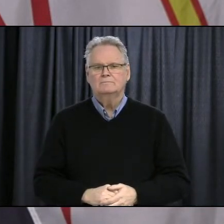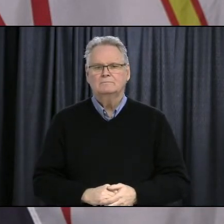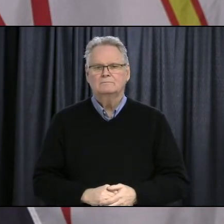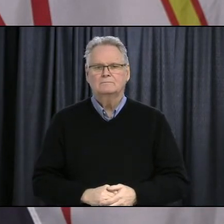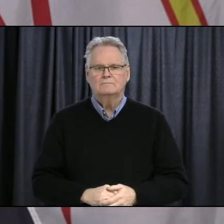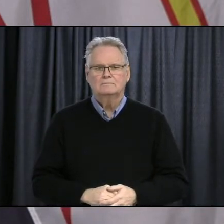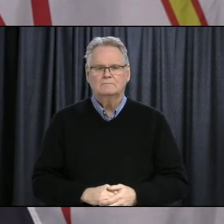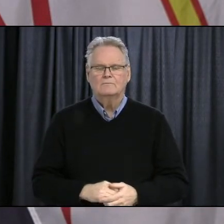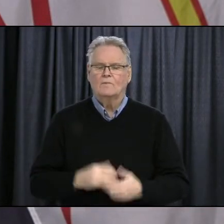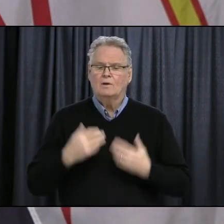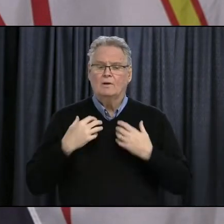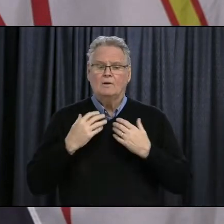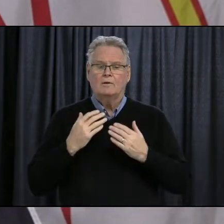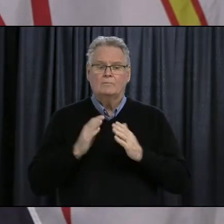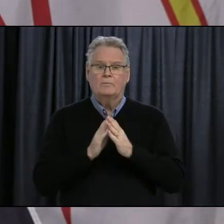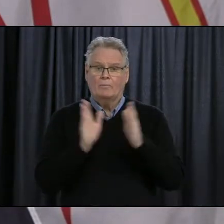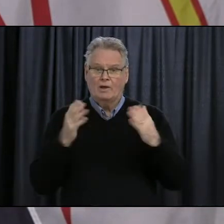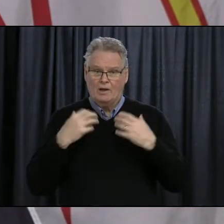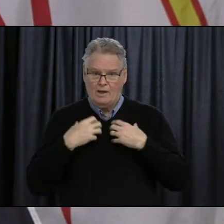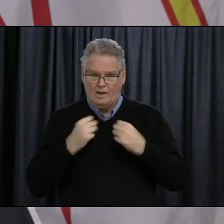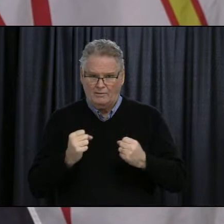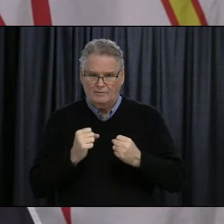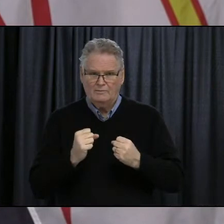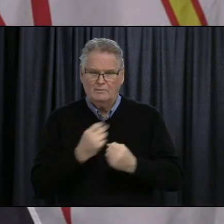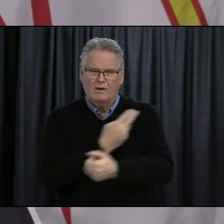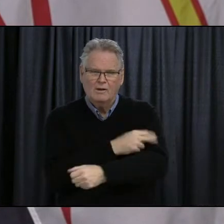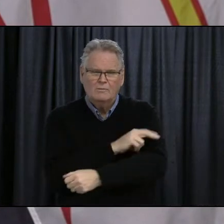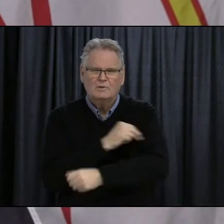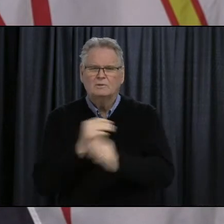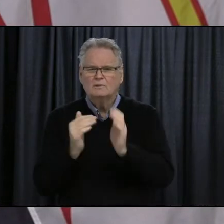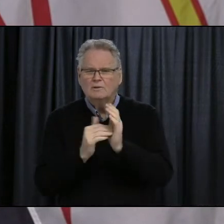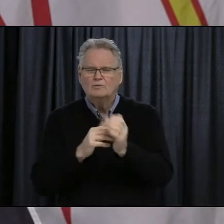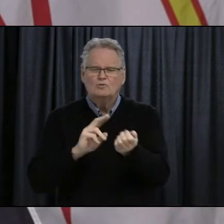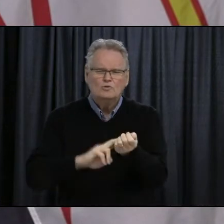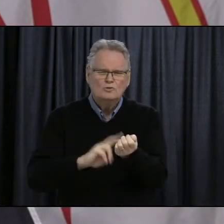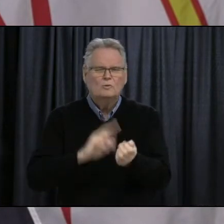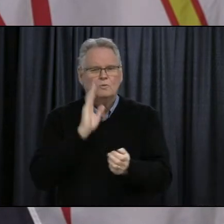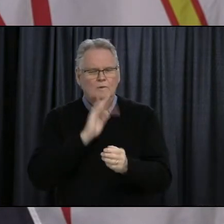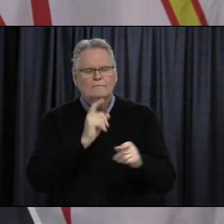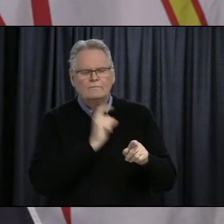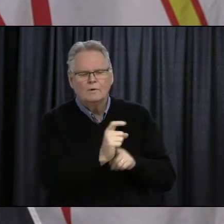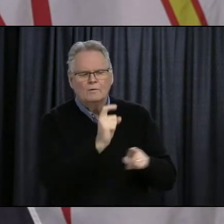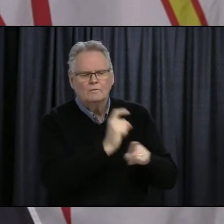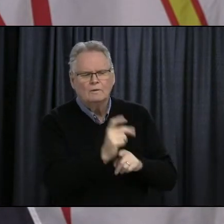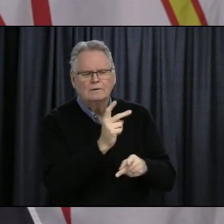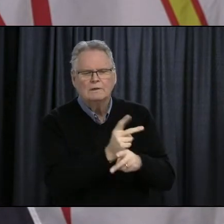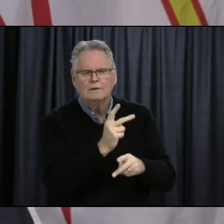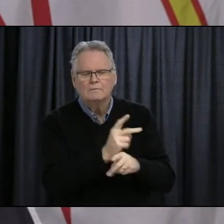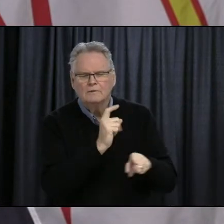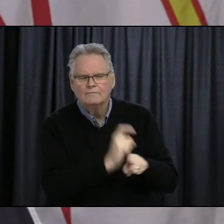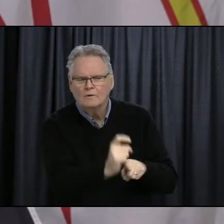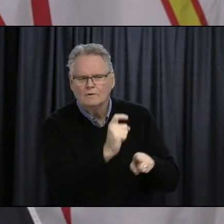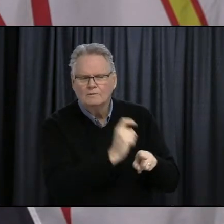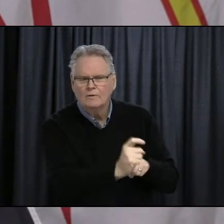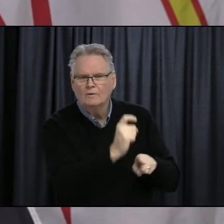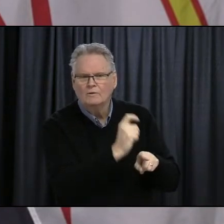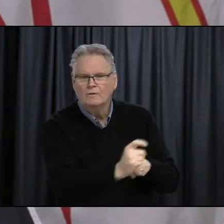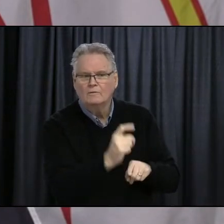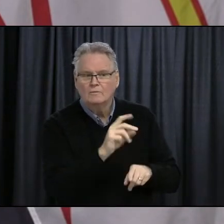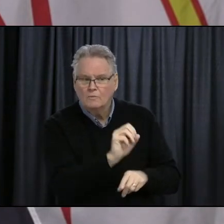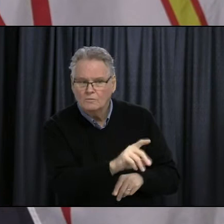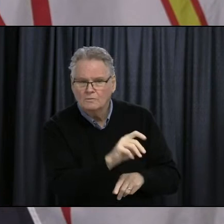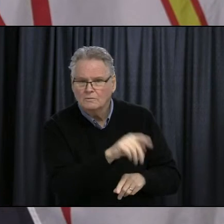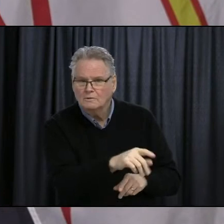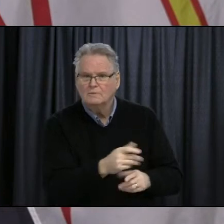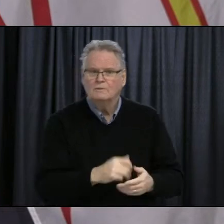willingly non-compliant will be referred to enforcement. And please note that if you are a traveler in self-isolation, our call may